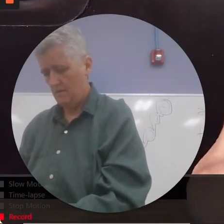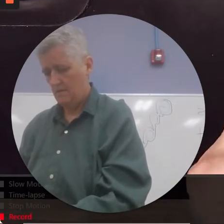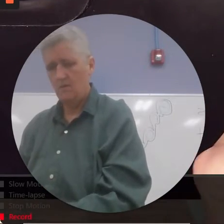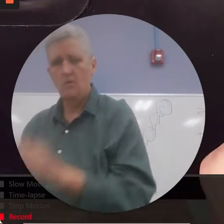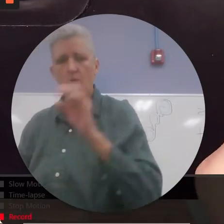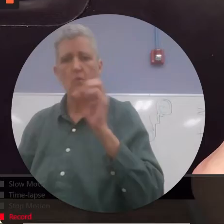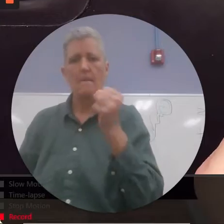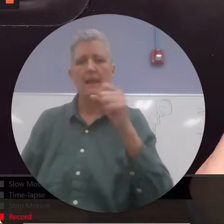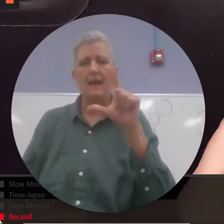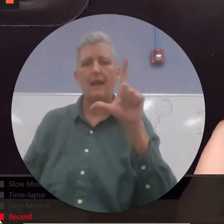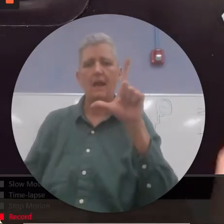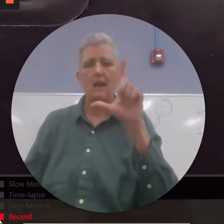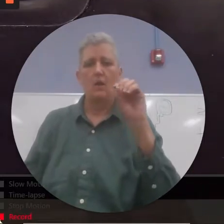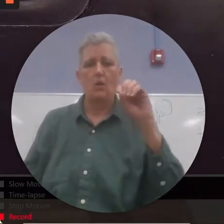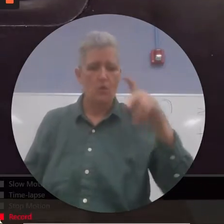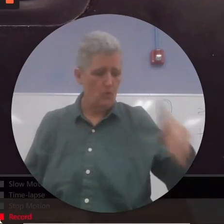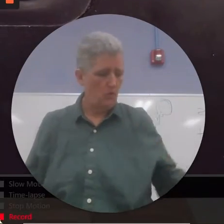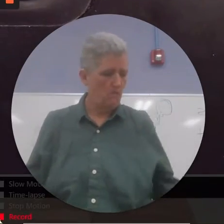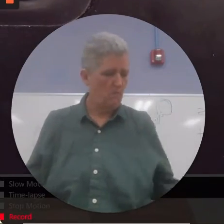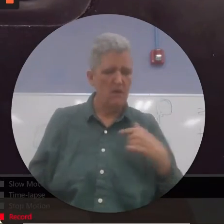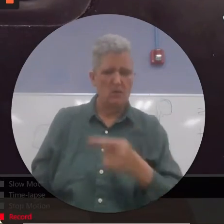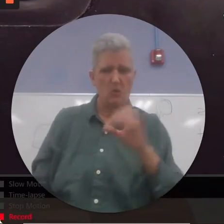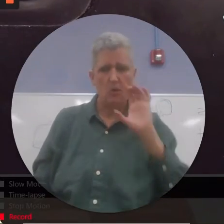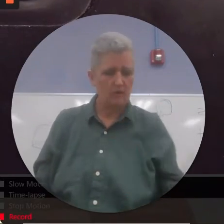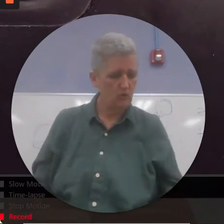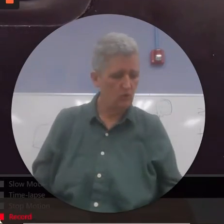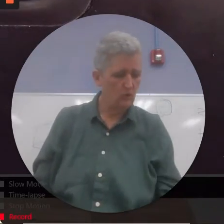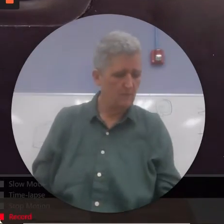You're going to make a loop.